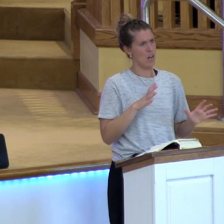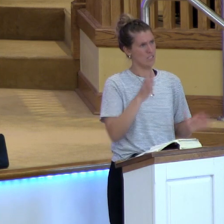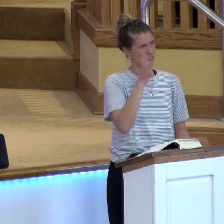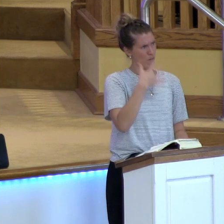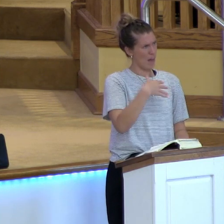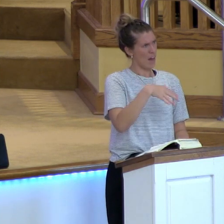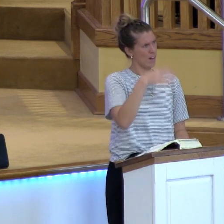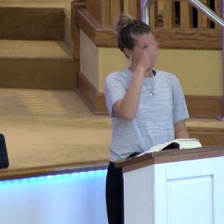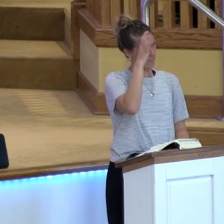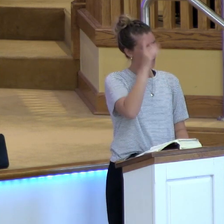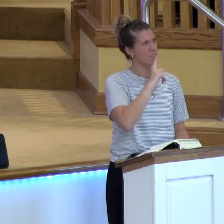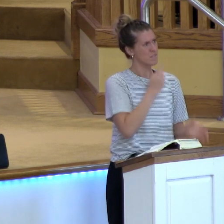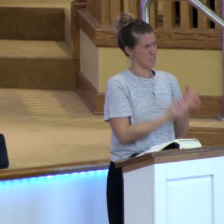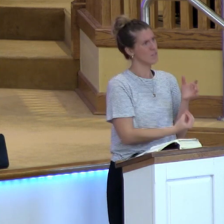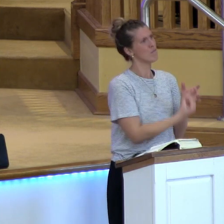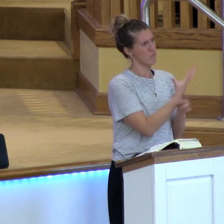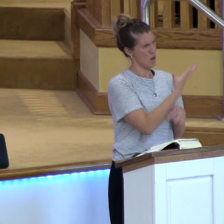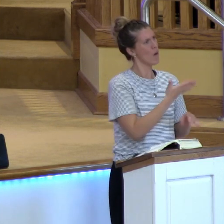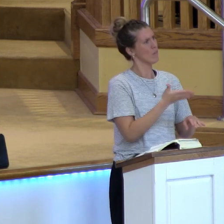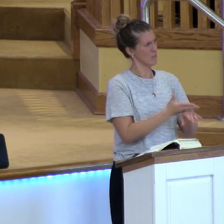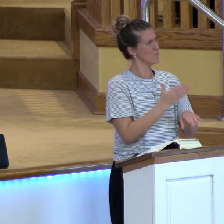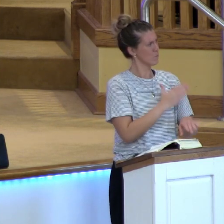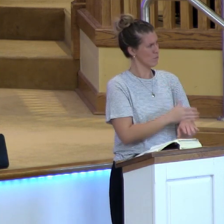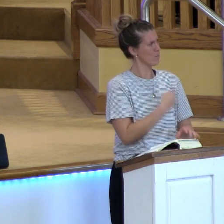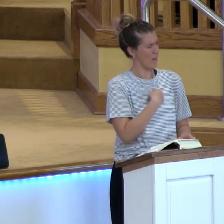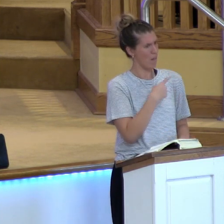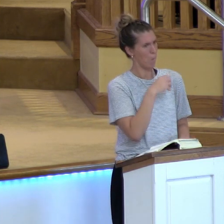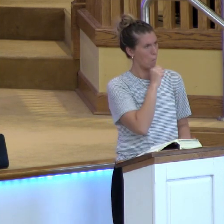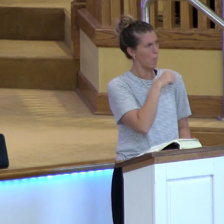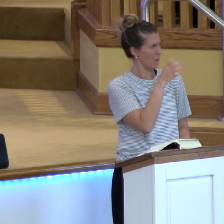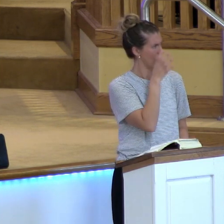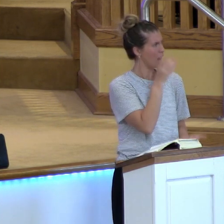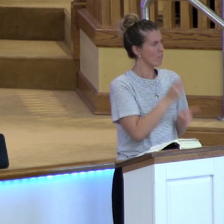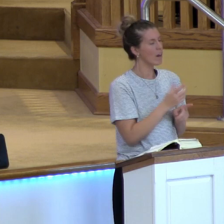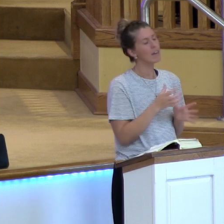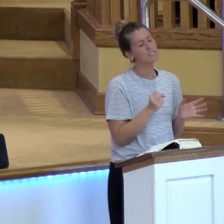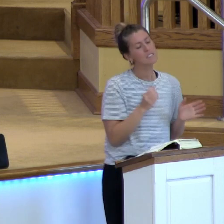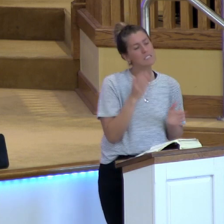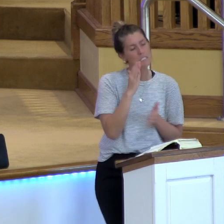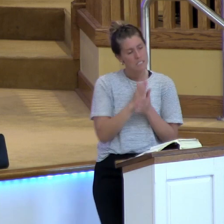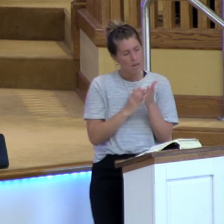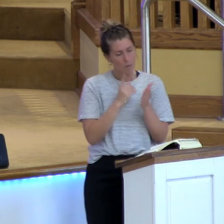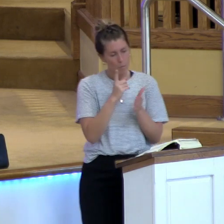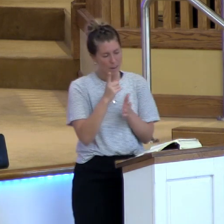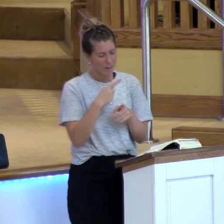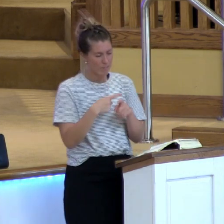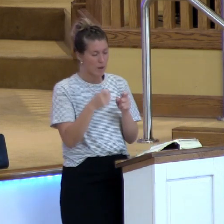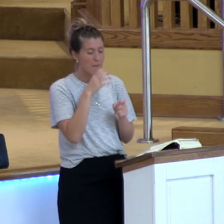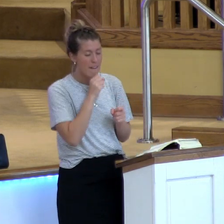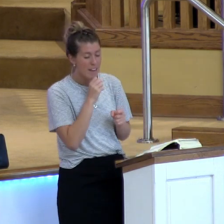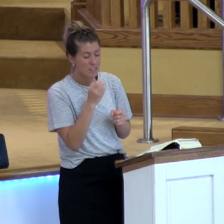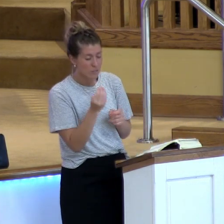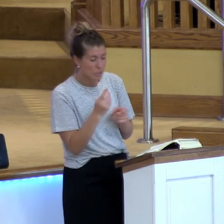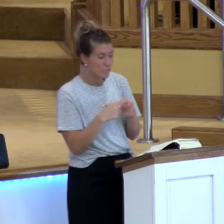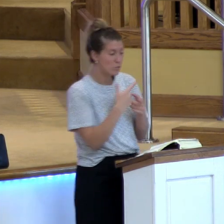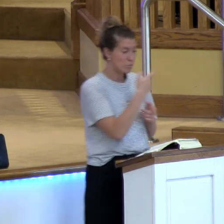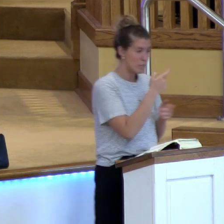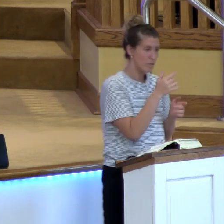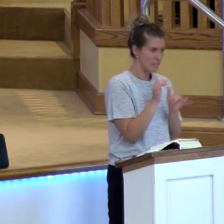his father had really grown in life. And somewhere along that 14 to 21 years in many Christians'